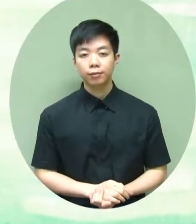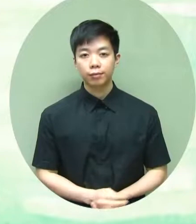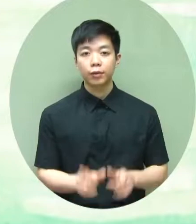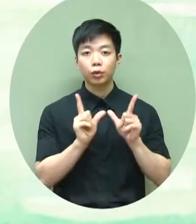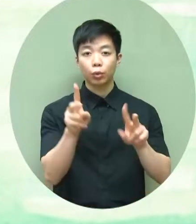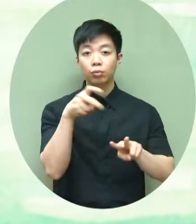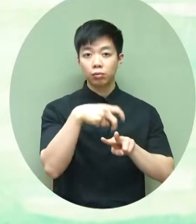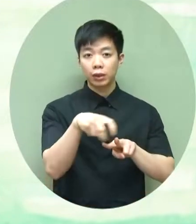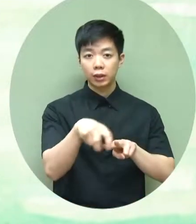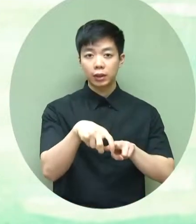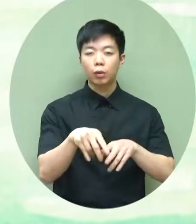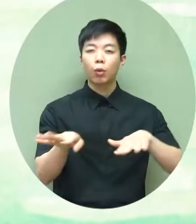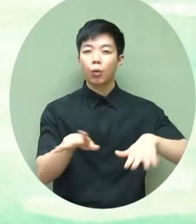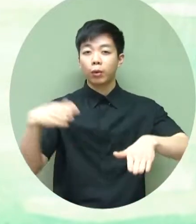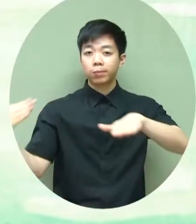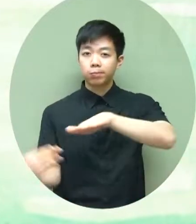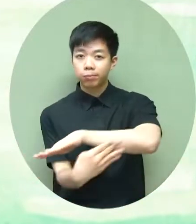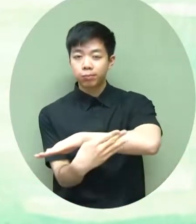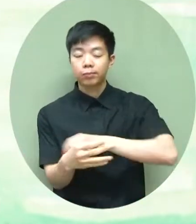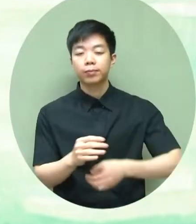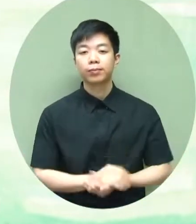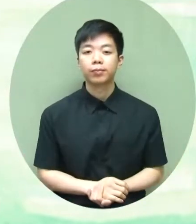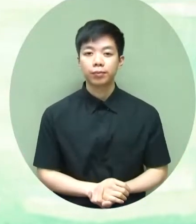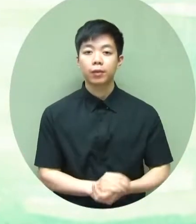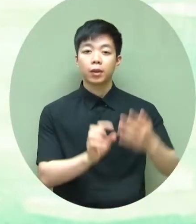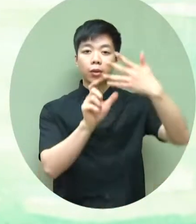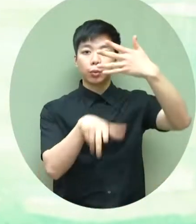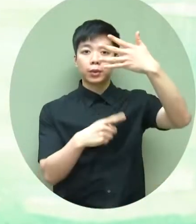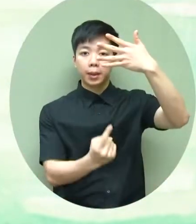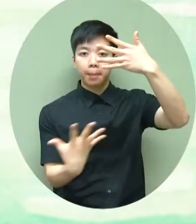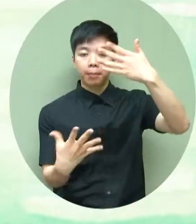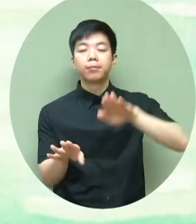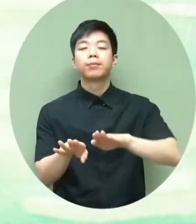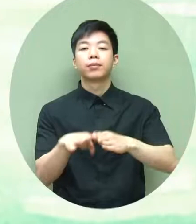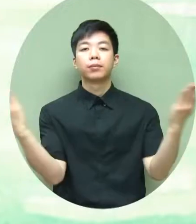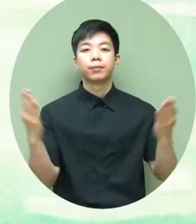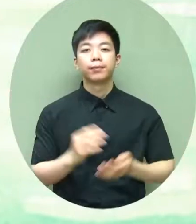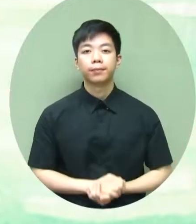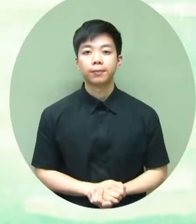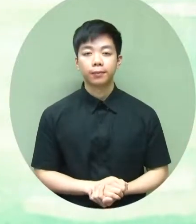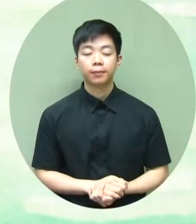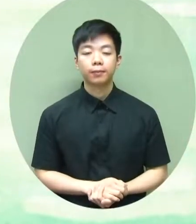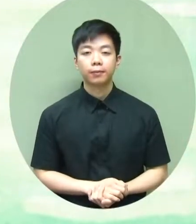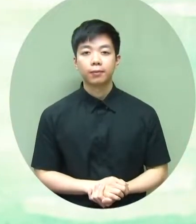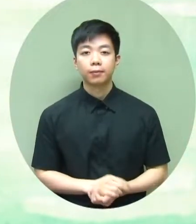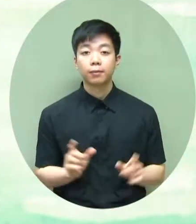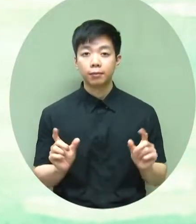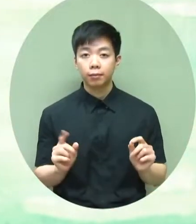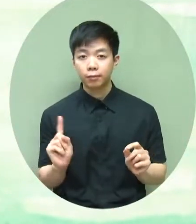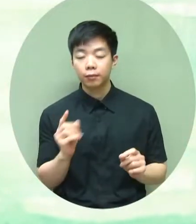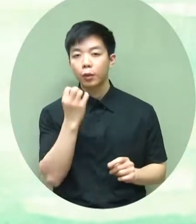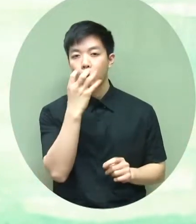you that the Israel Line Cross-harbour extension is scheduled to be commissioned on the 15th of